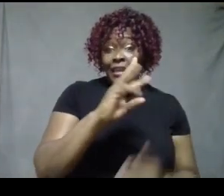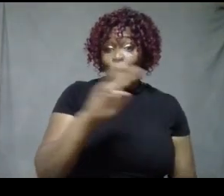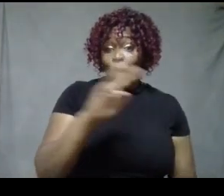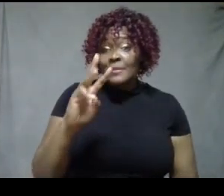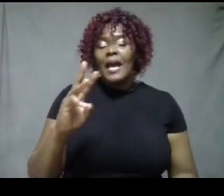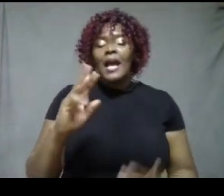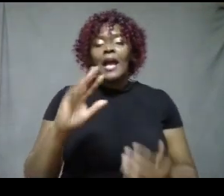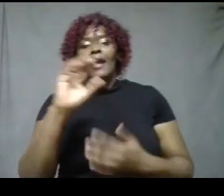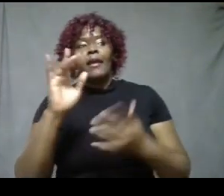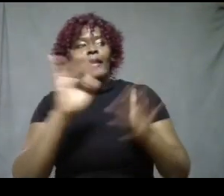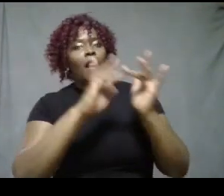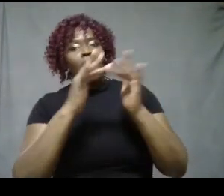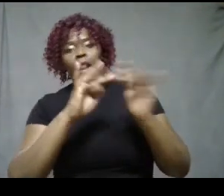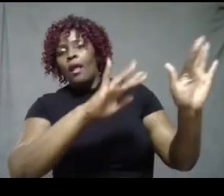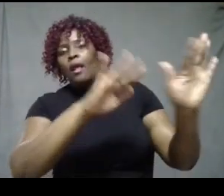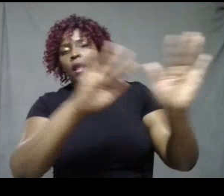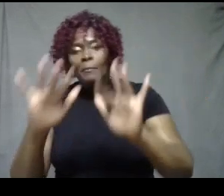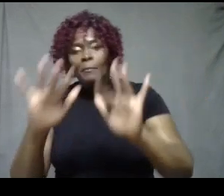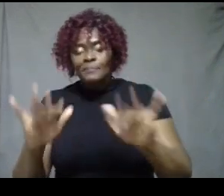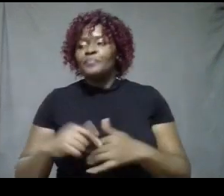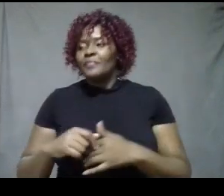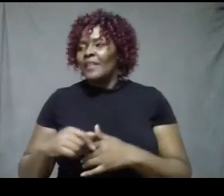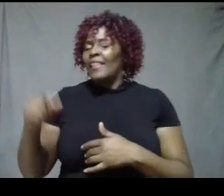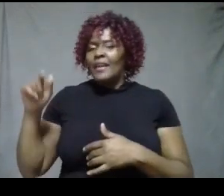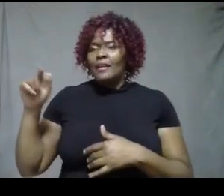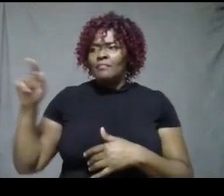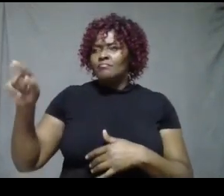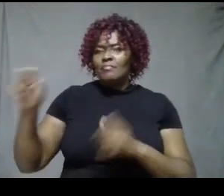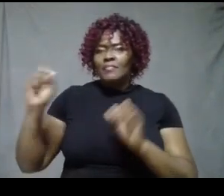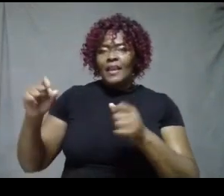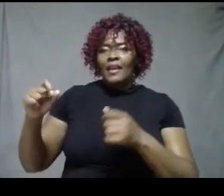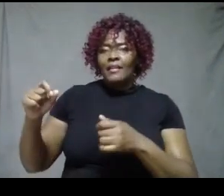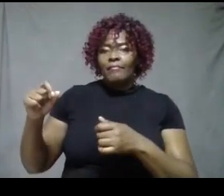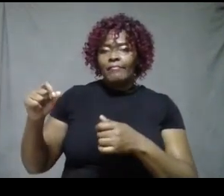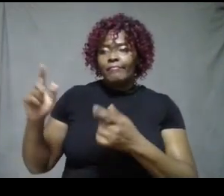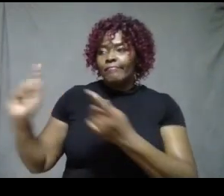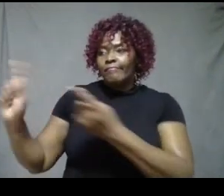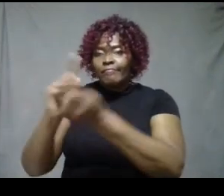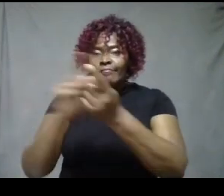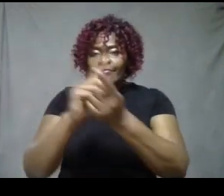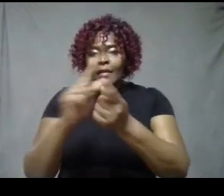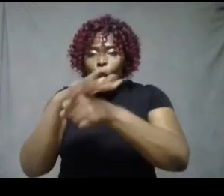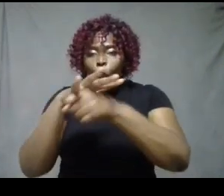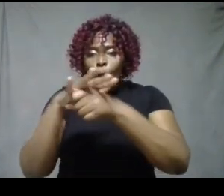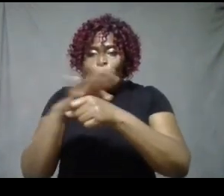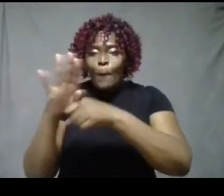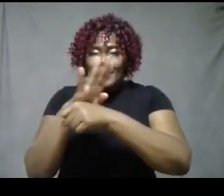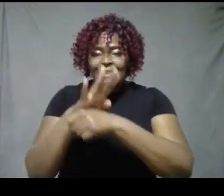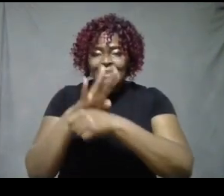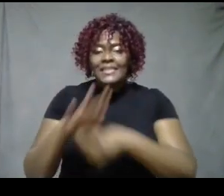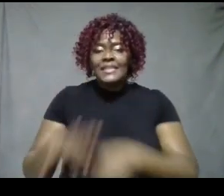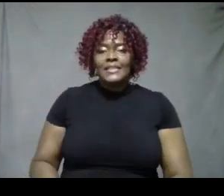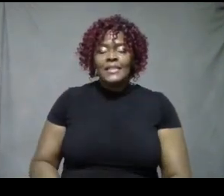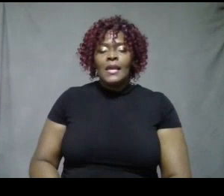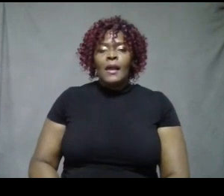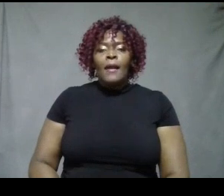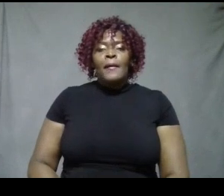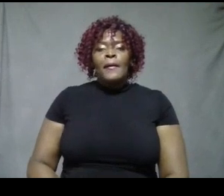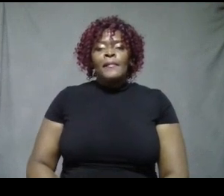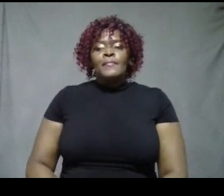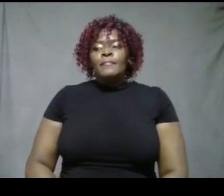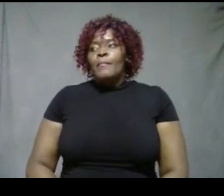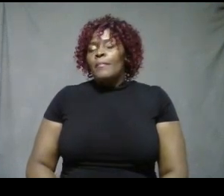can, I guess, you know, work with you as a liaison to the local businesses, you know, within your district. There's,